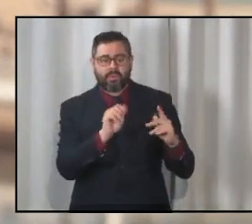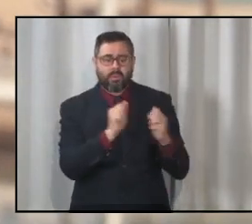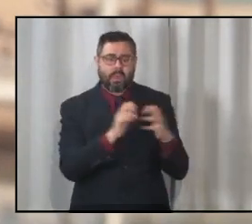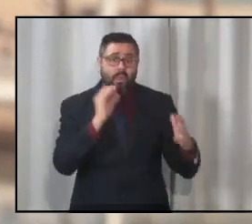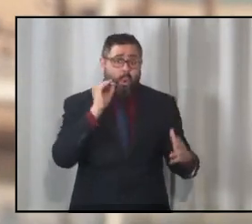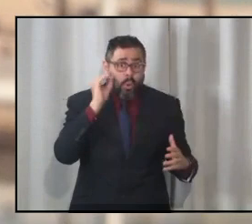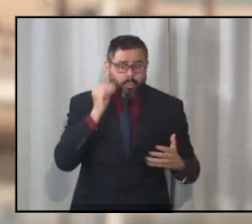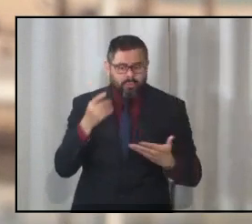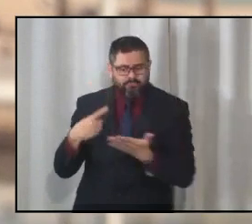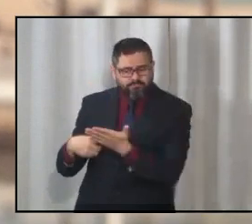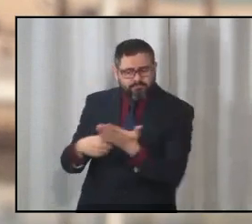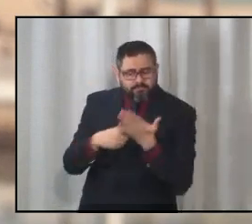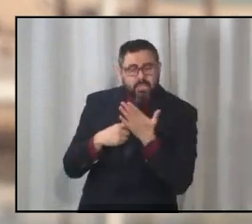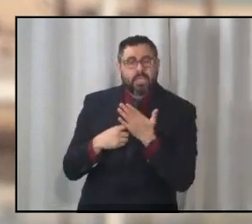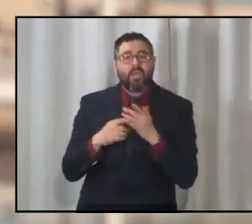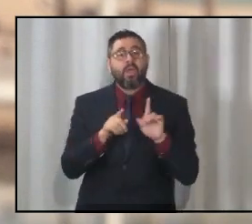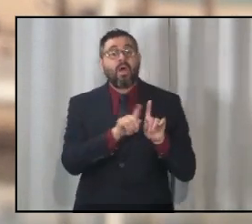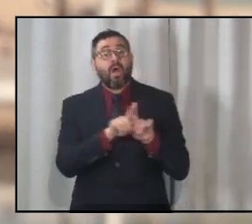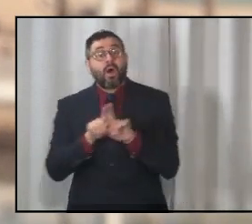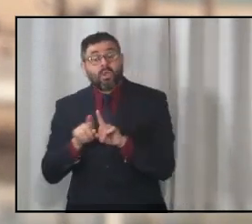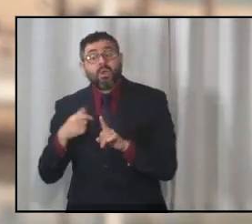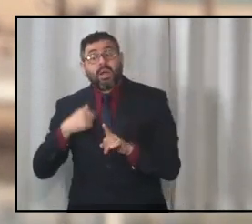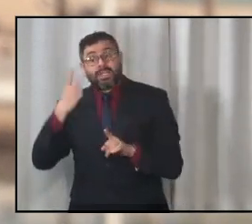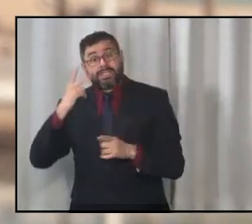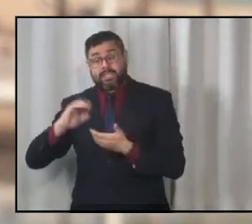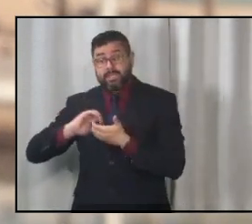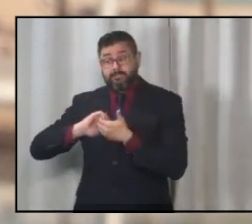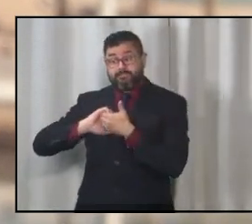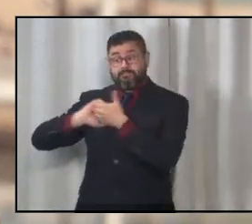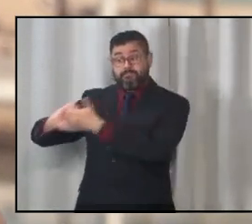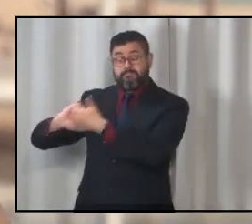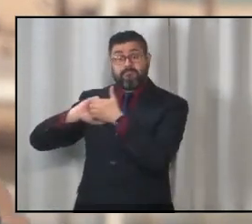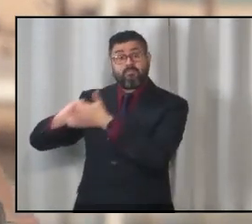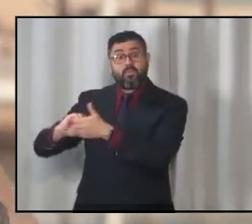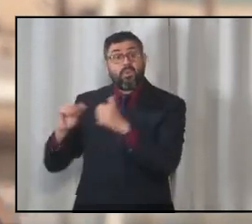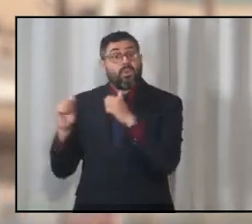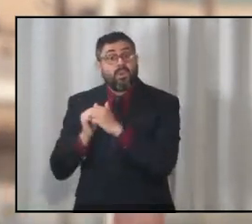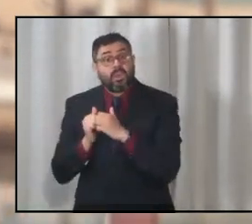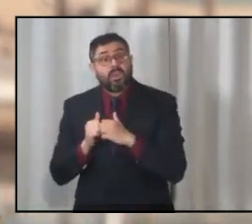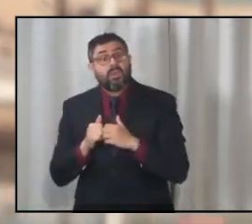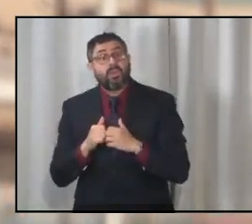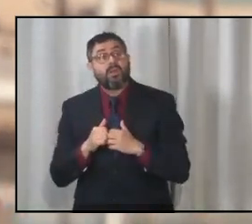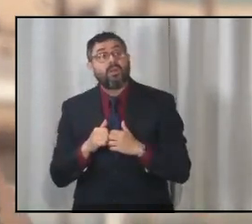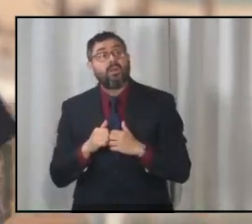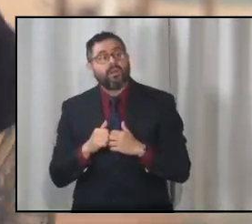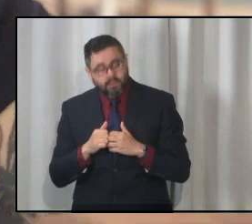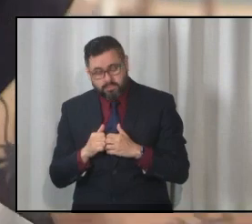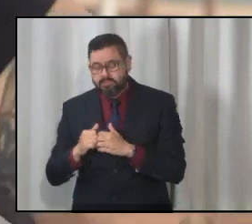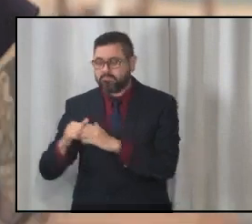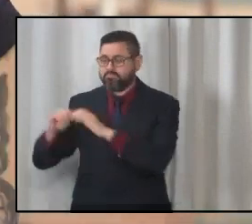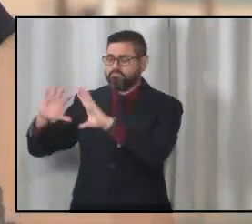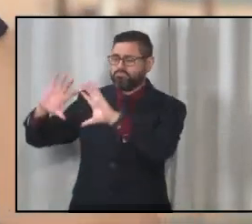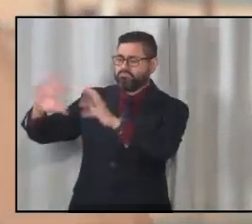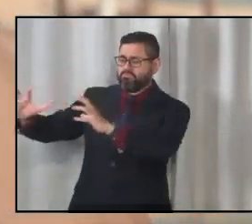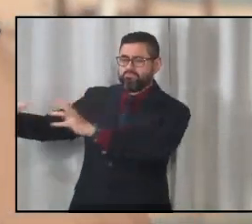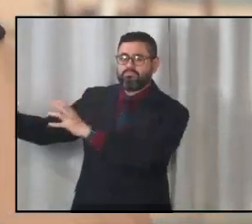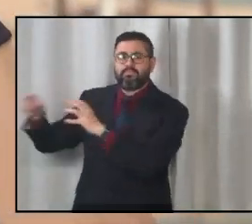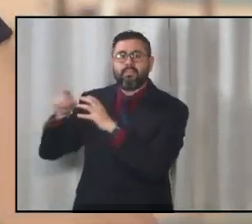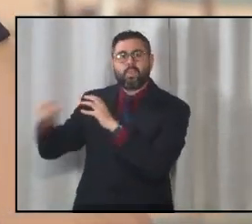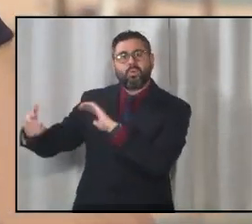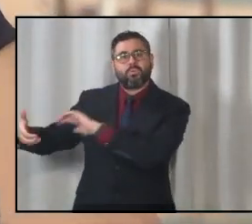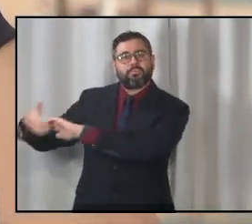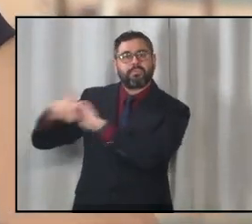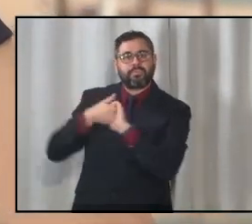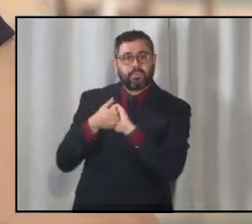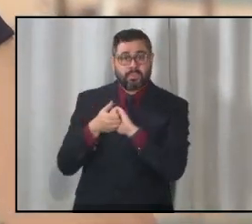our interjurisdictional collaborative, which is a collaborative of entities that oversee